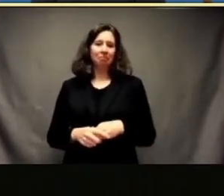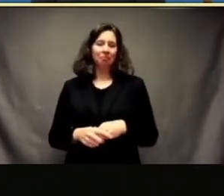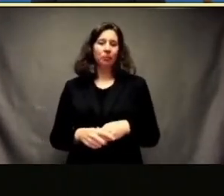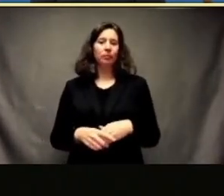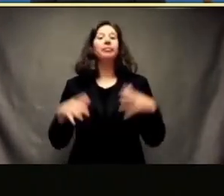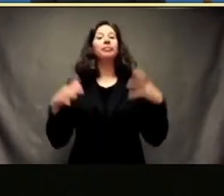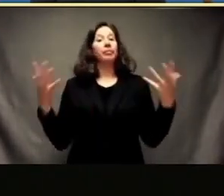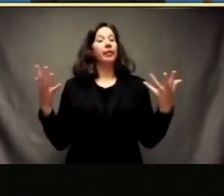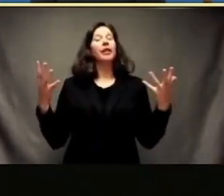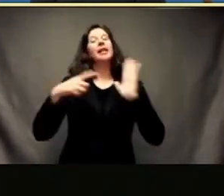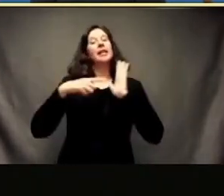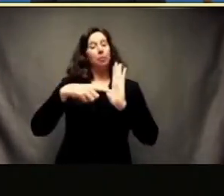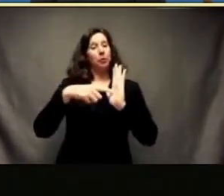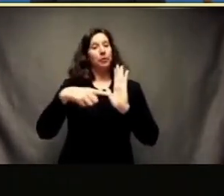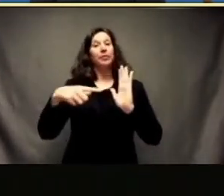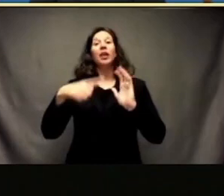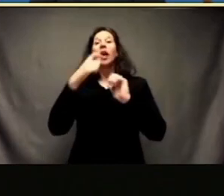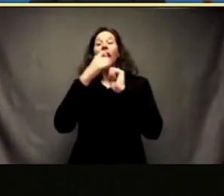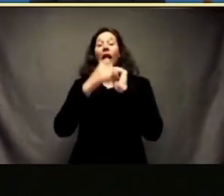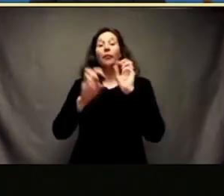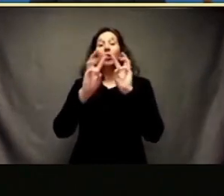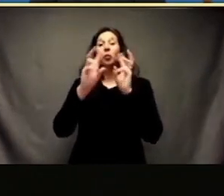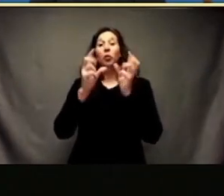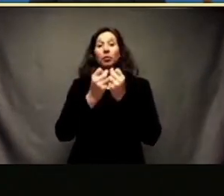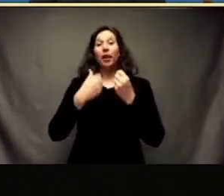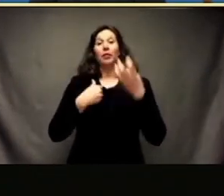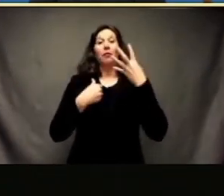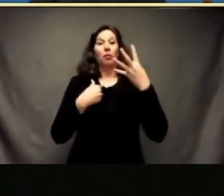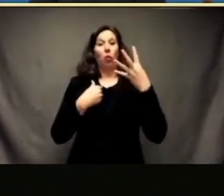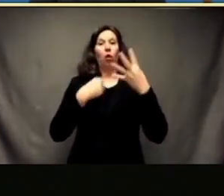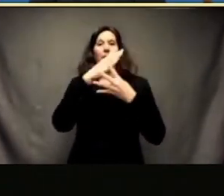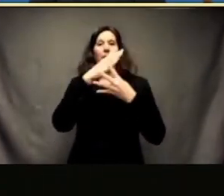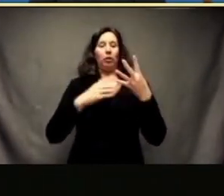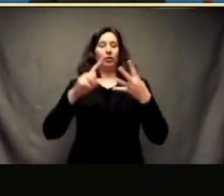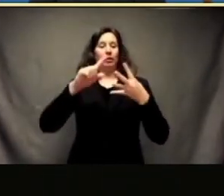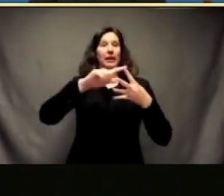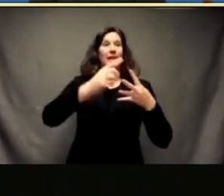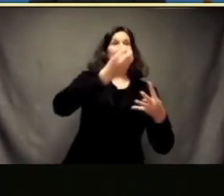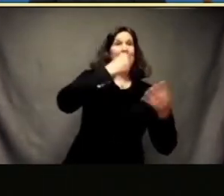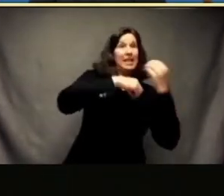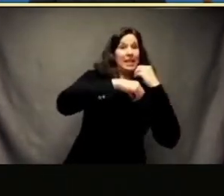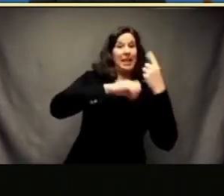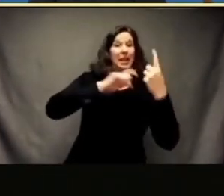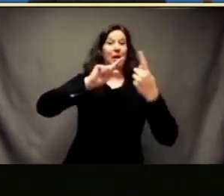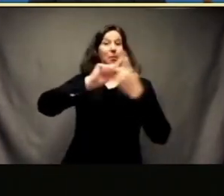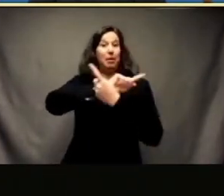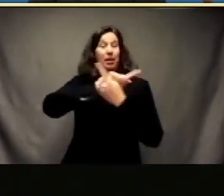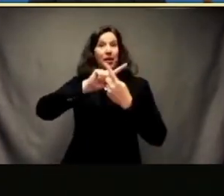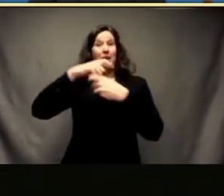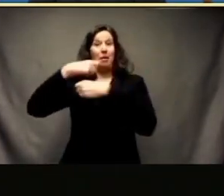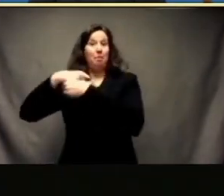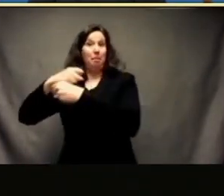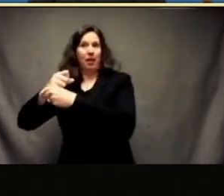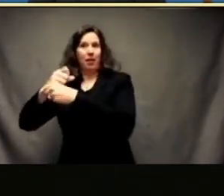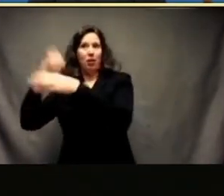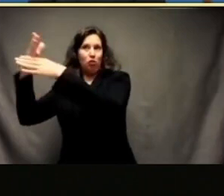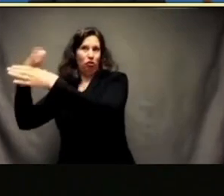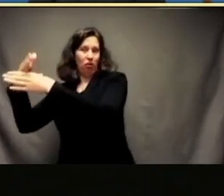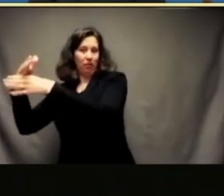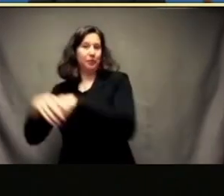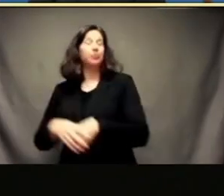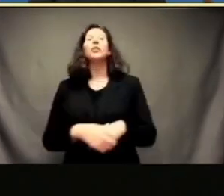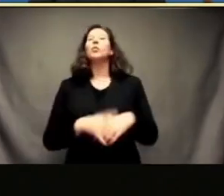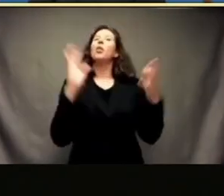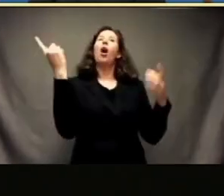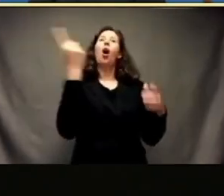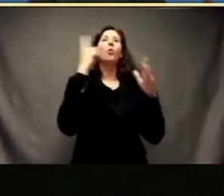For example, every workshop has 4 parts: eat, meet, make, and share. We always start with a meal